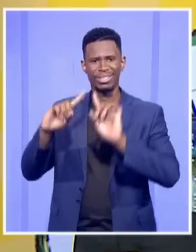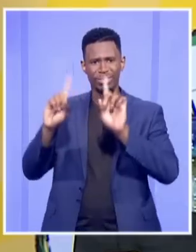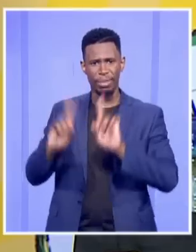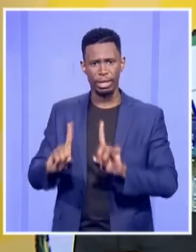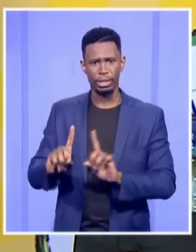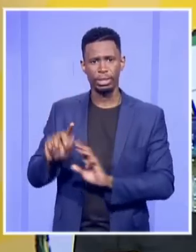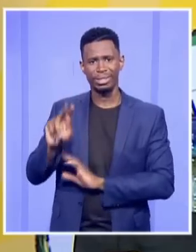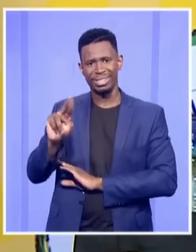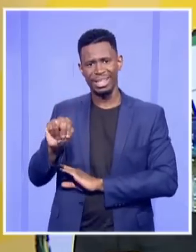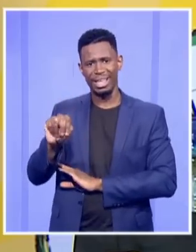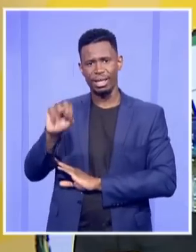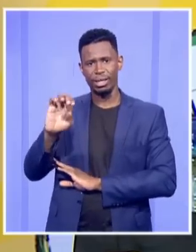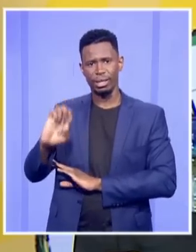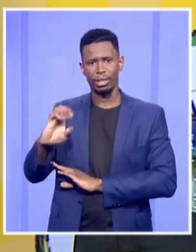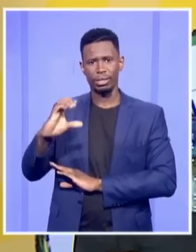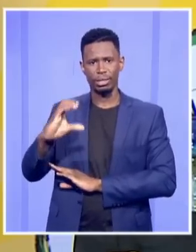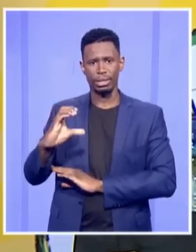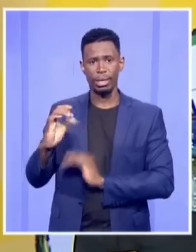yesterday.